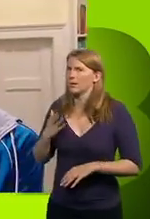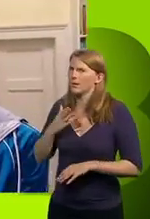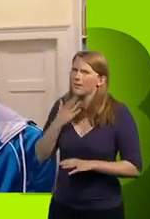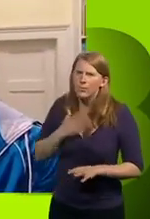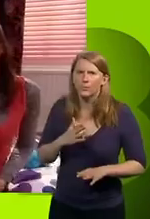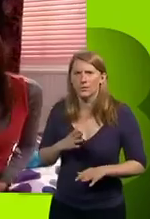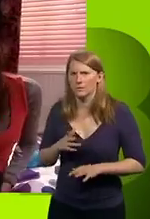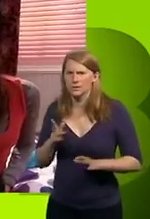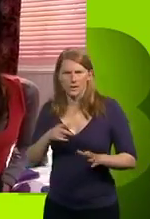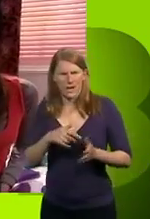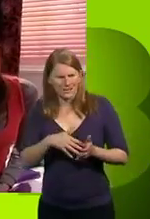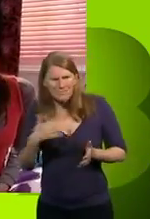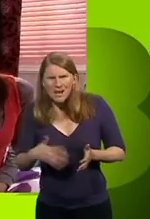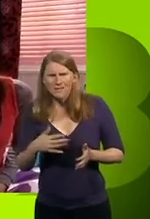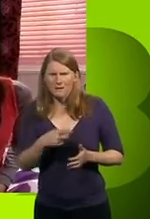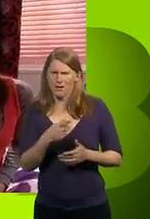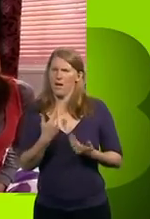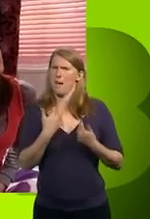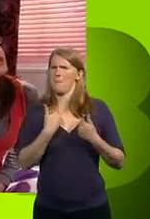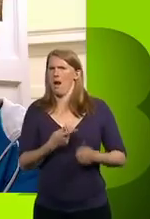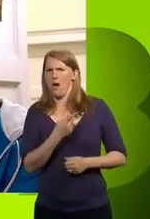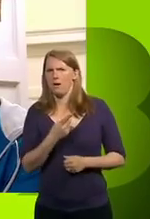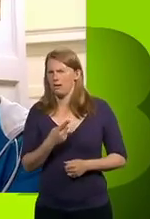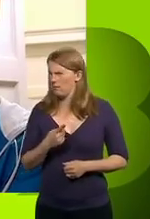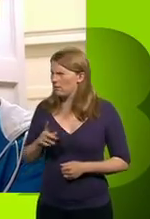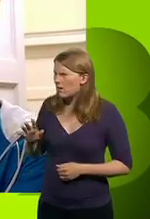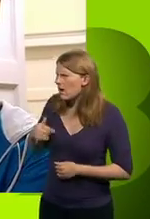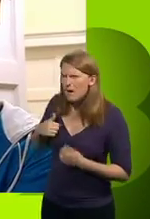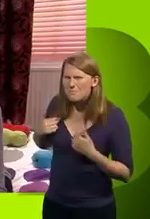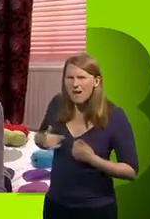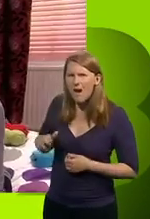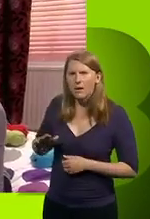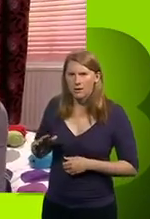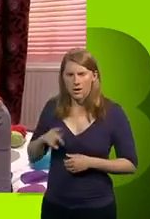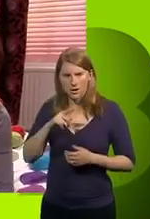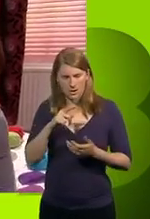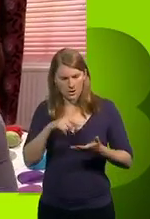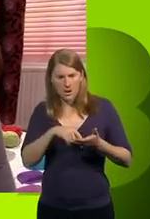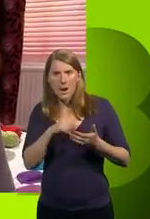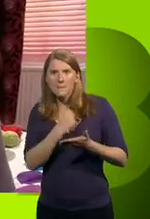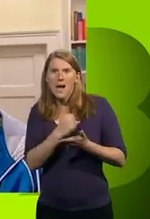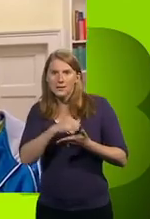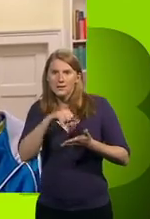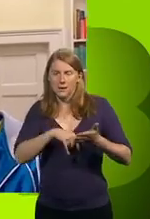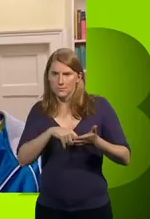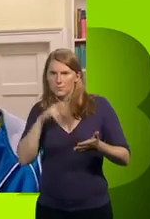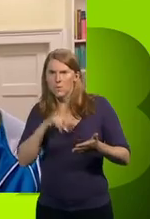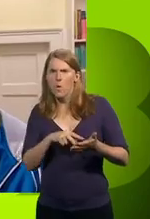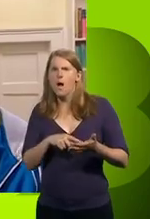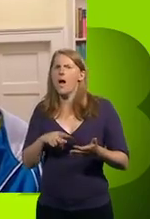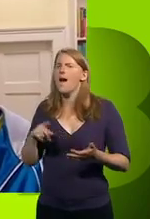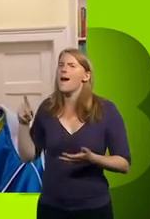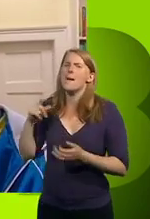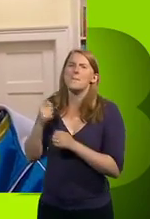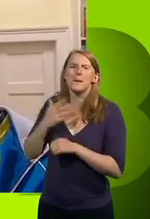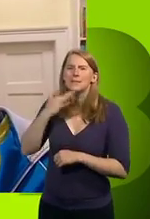You know, you don't have to keep buying us expensive stuff just because you're a millionaire. But I'm not a millionaire. Jack, we know. We saw your bank statement. No, they made a